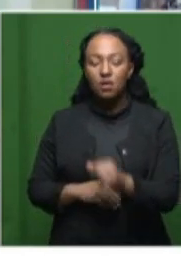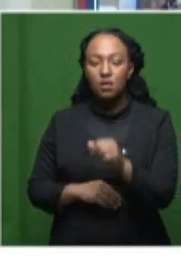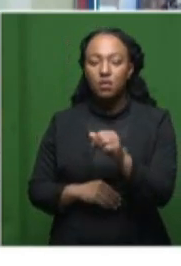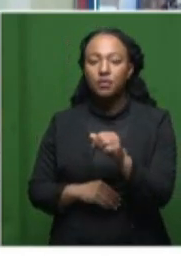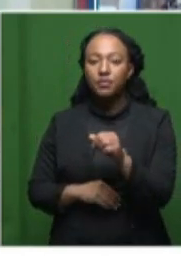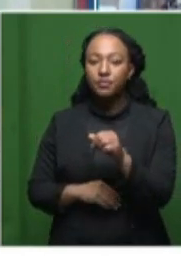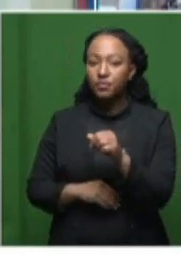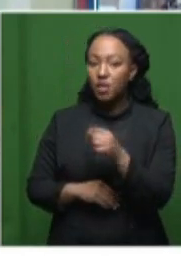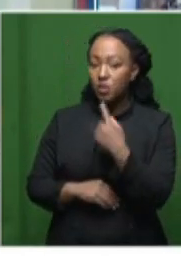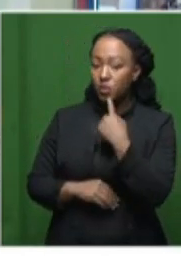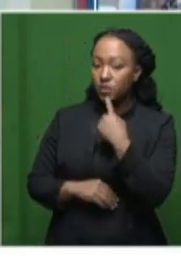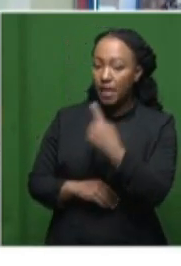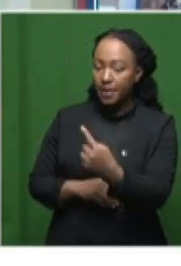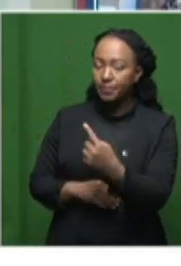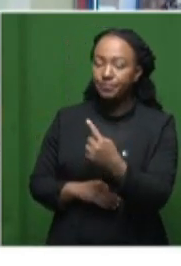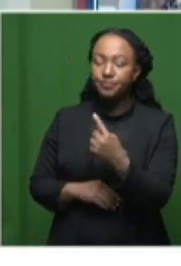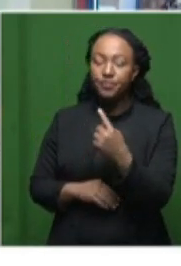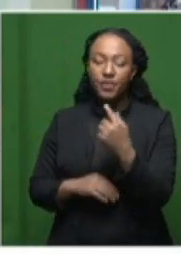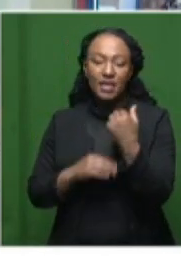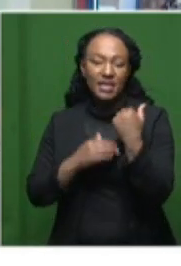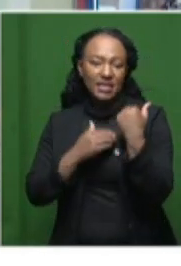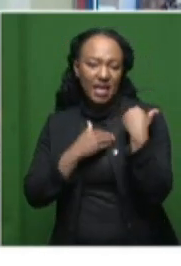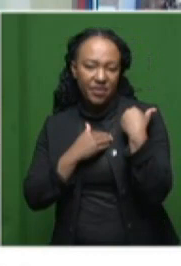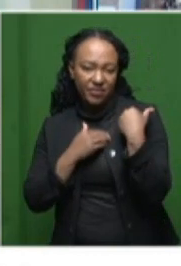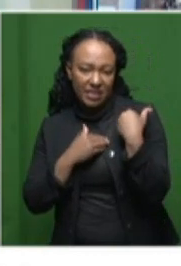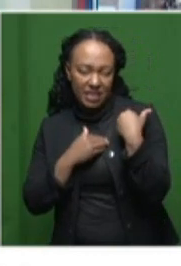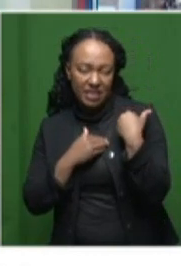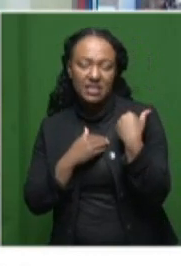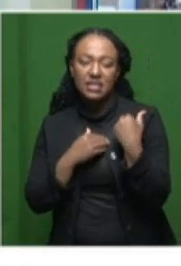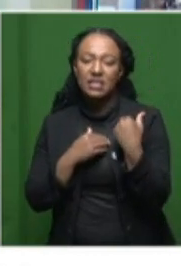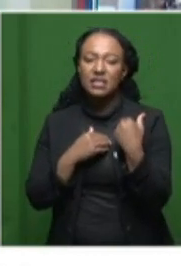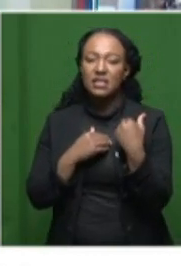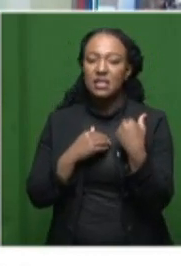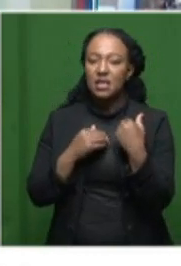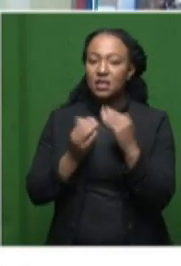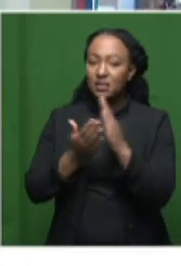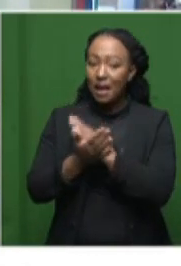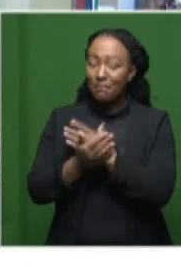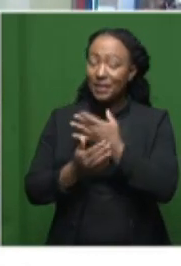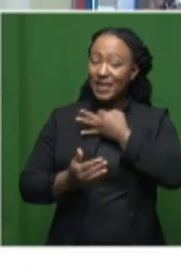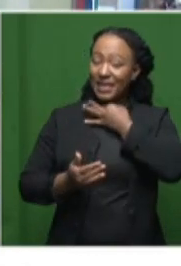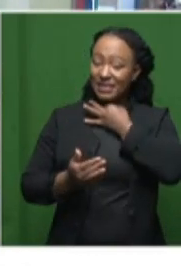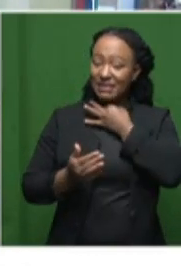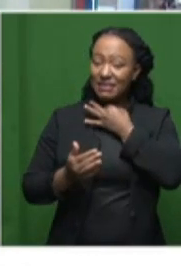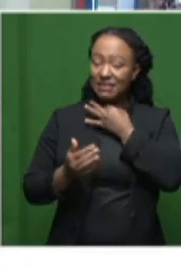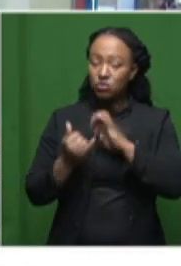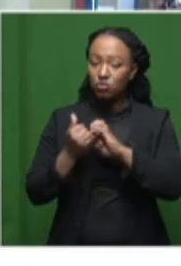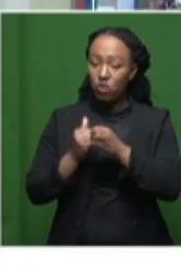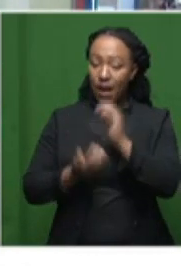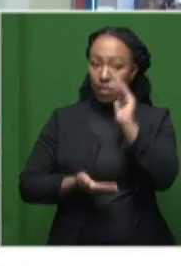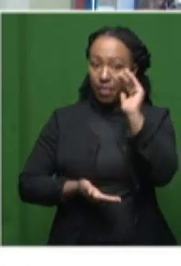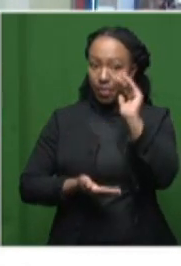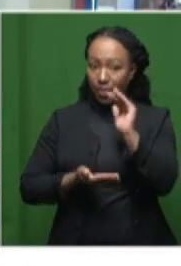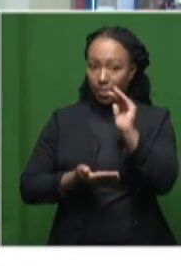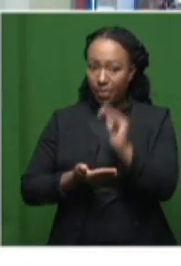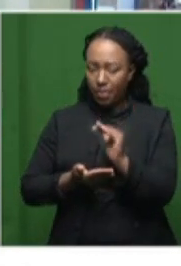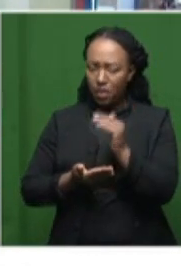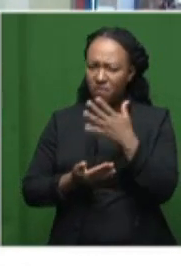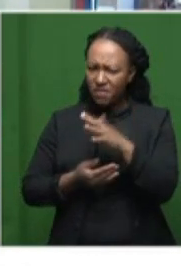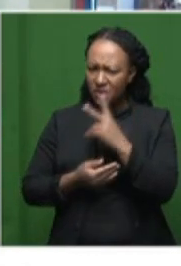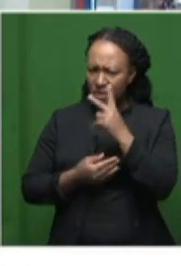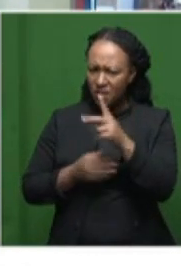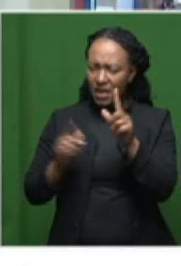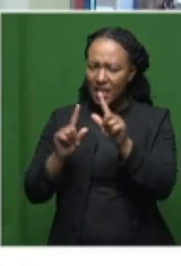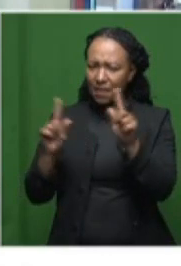course, safety as an issue, mitigating some of the risks. And we've seen here in Cape Town some